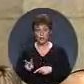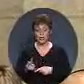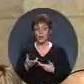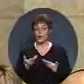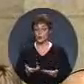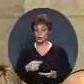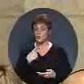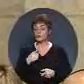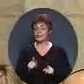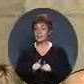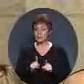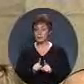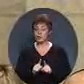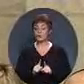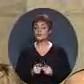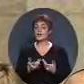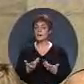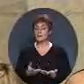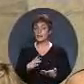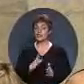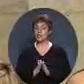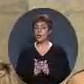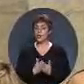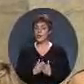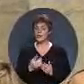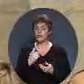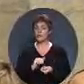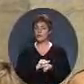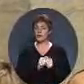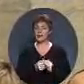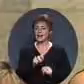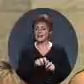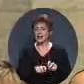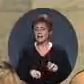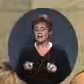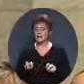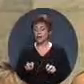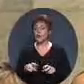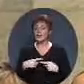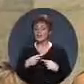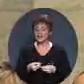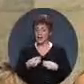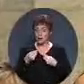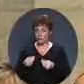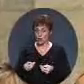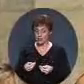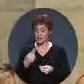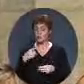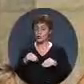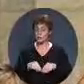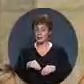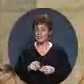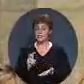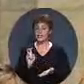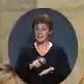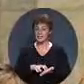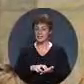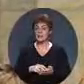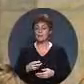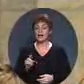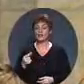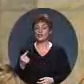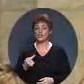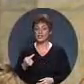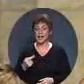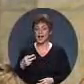book addressed to the minister, signed by General Hillier, and dated February 2006. Mr. Speaker, I can't actually believe